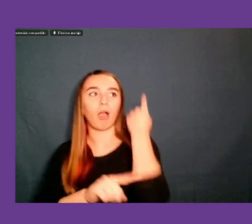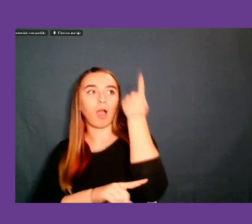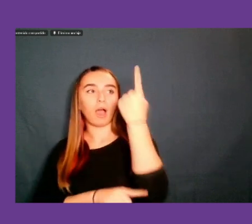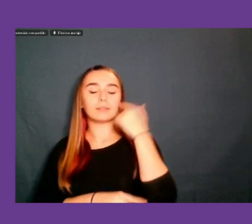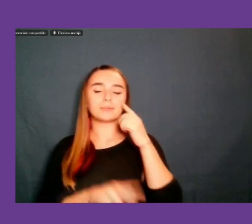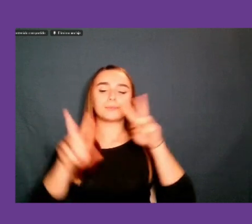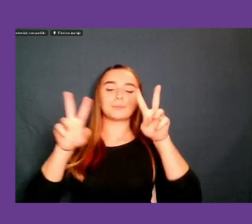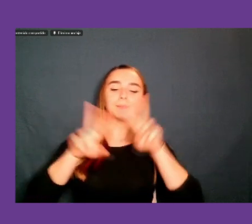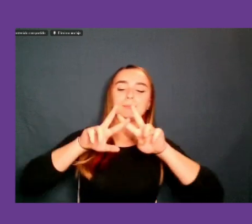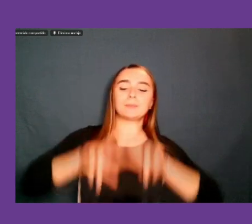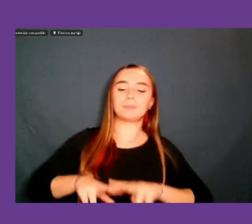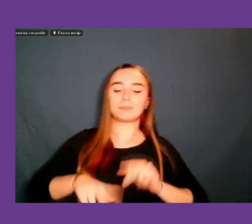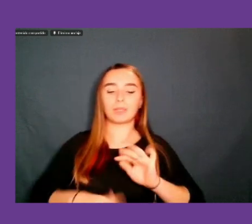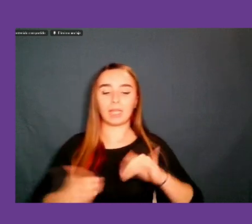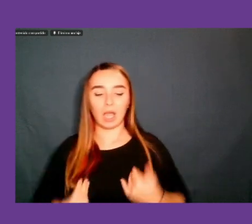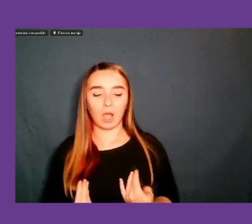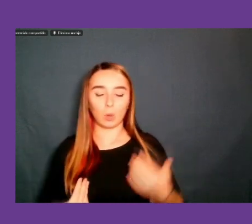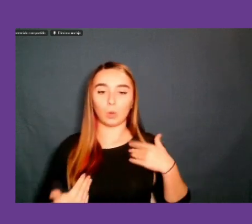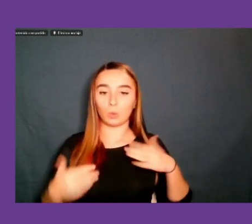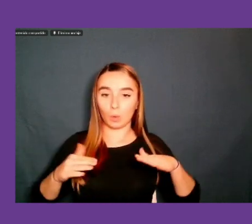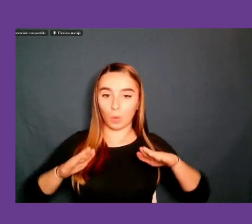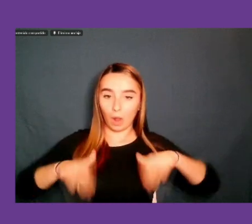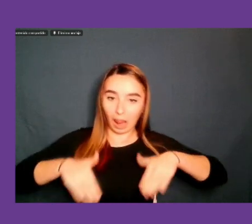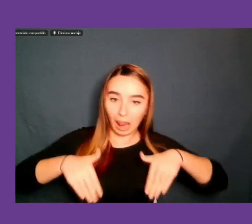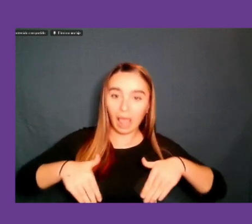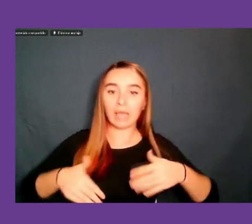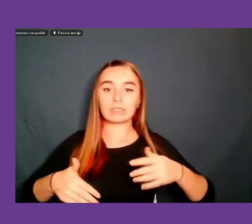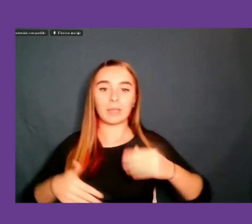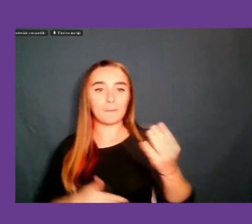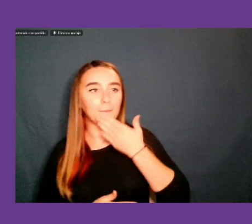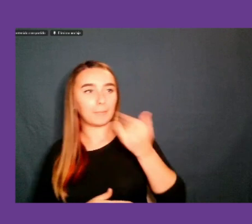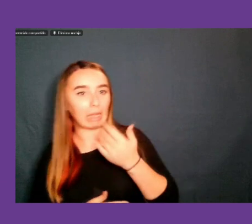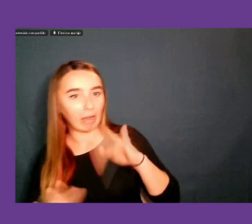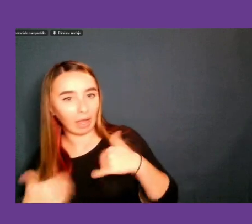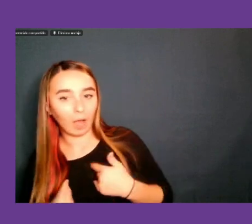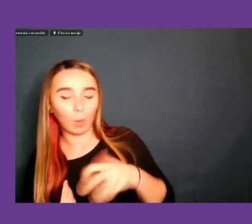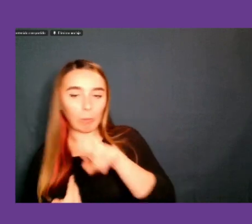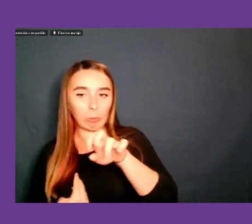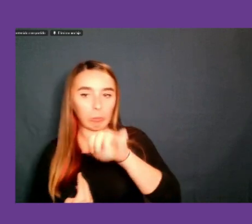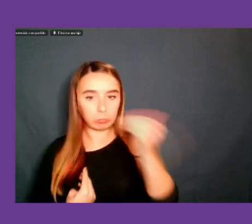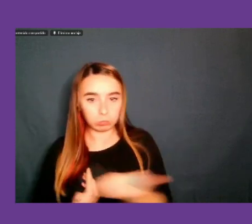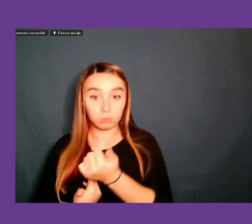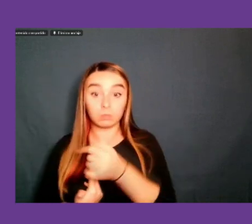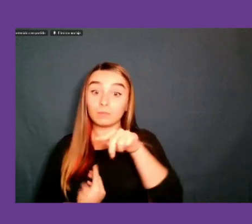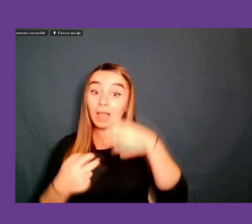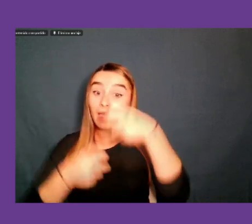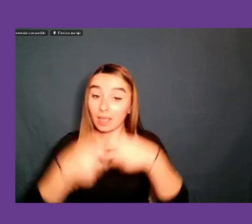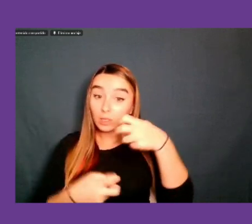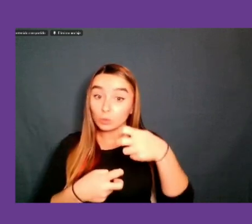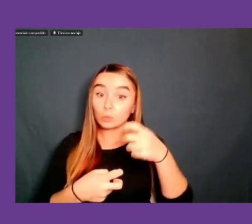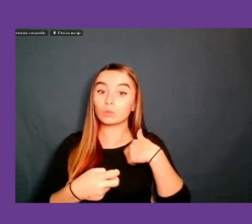the clearance for your legs. All those issues could be described either in one of